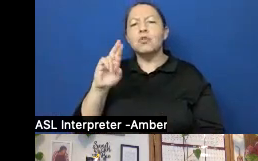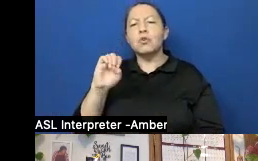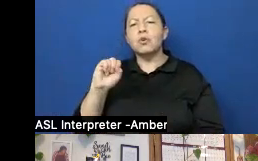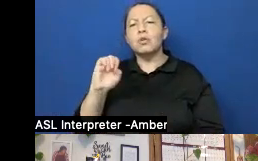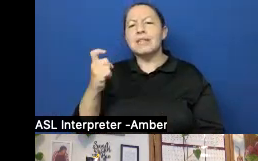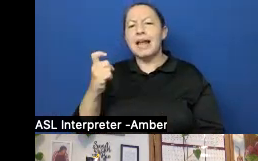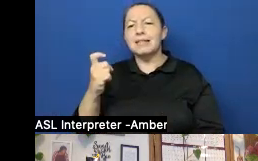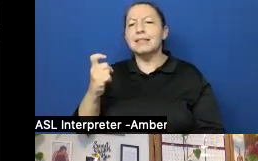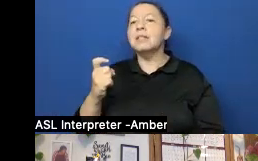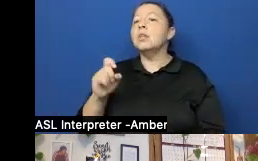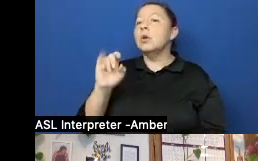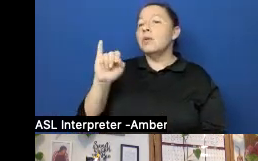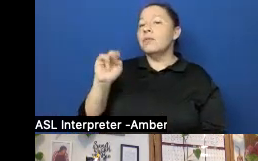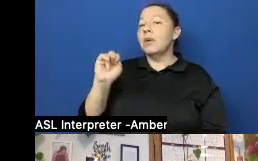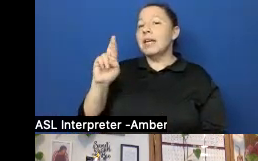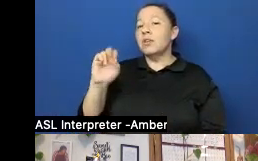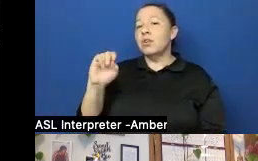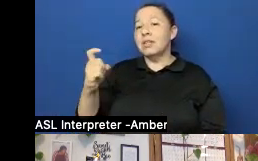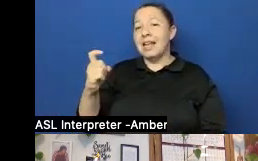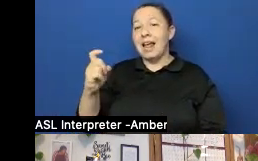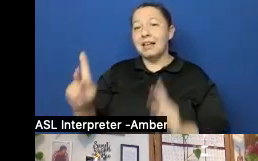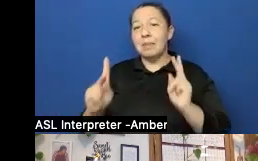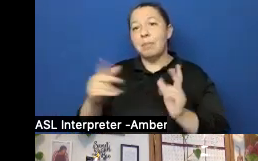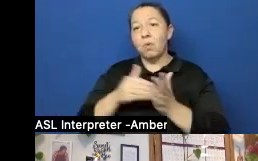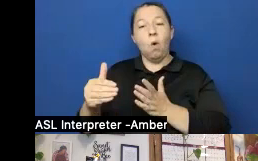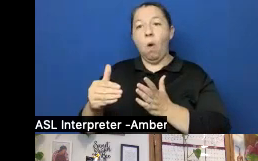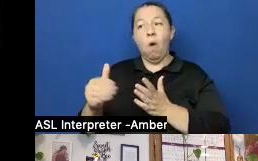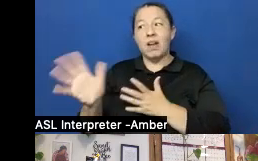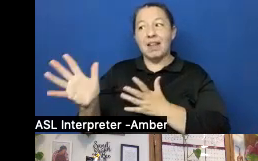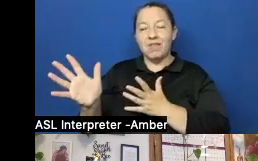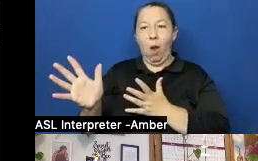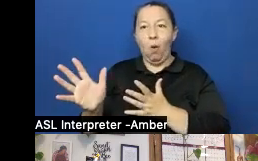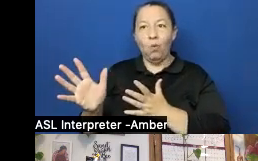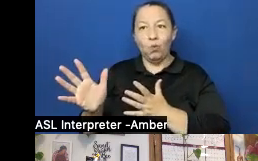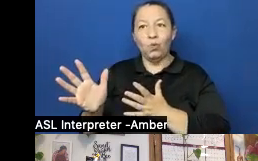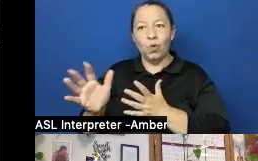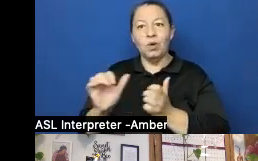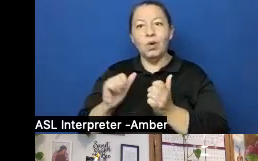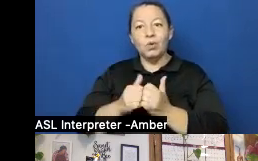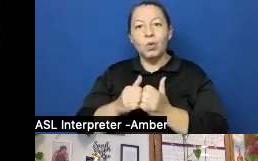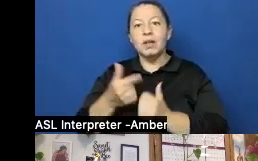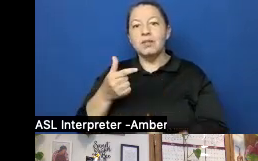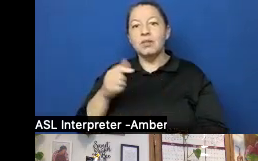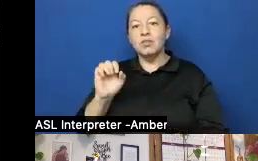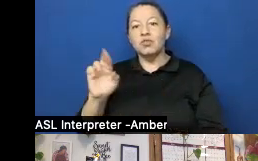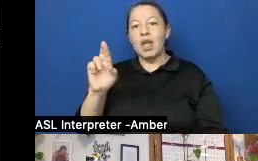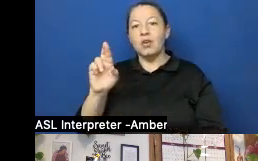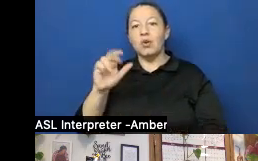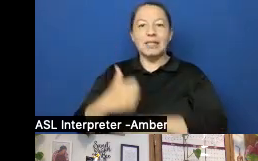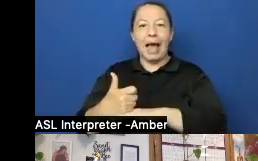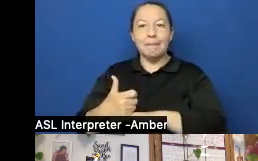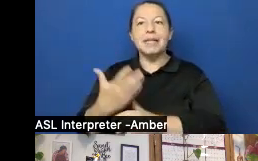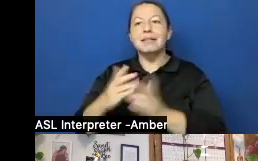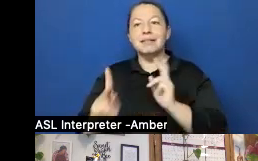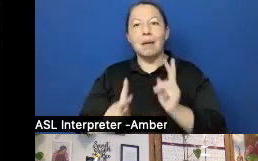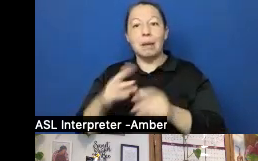So for intersex folks, they're often left out. So with the gender assignment, there are some people within